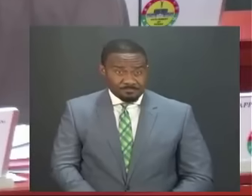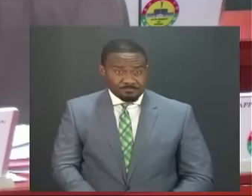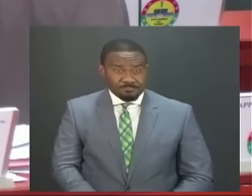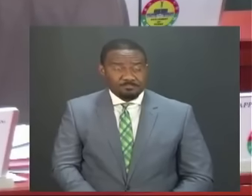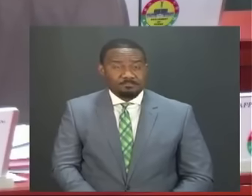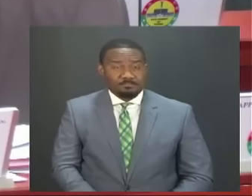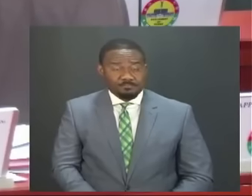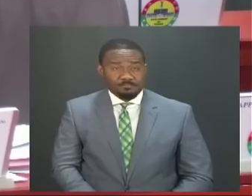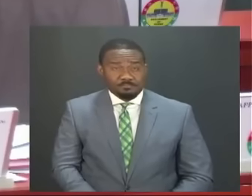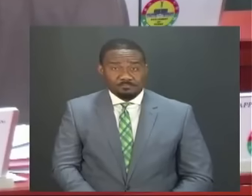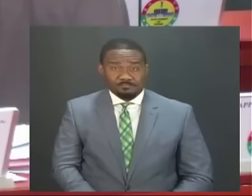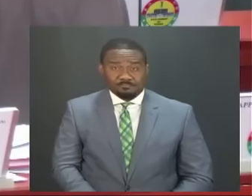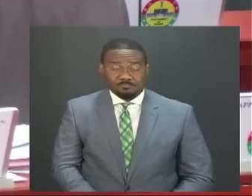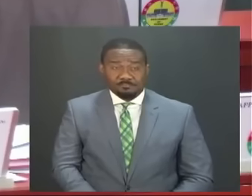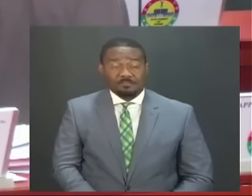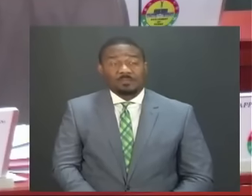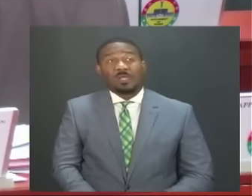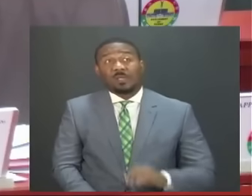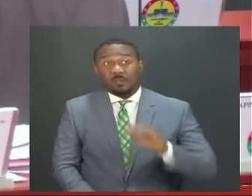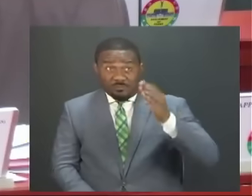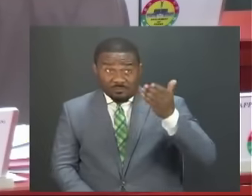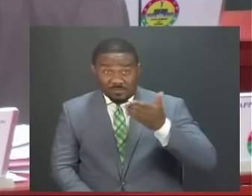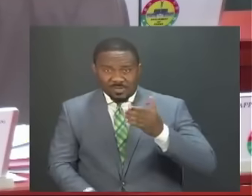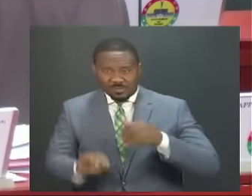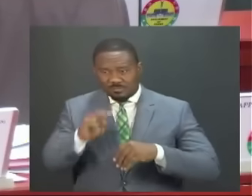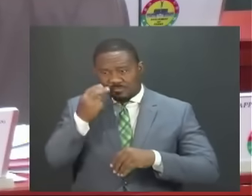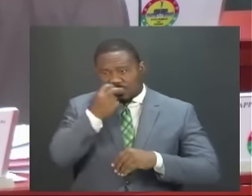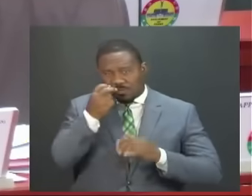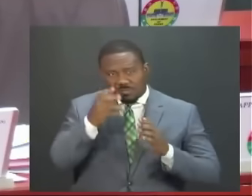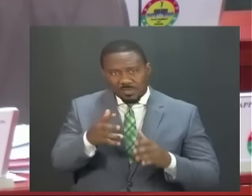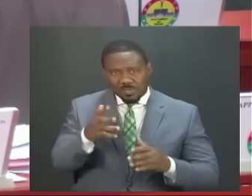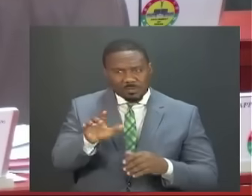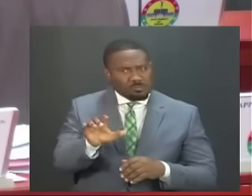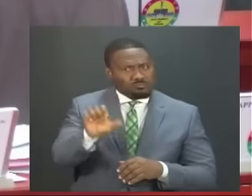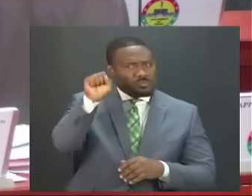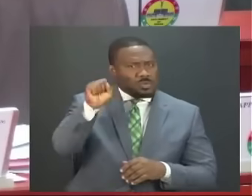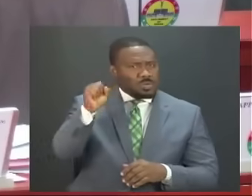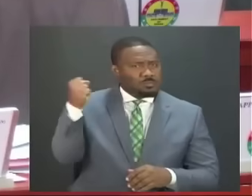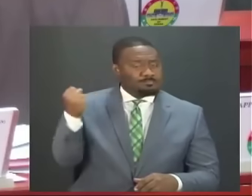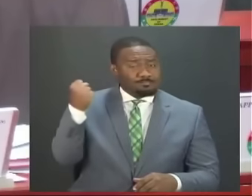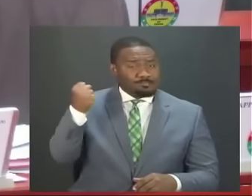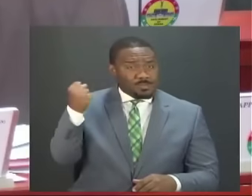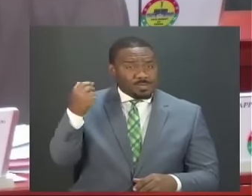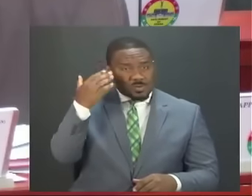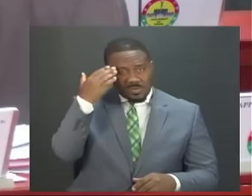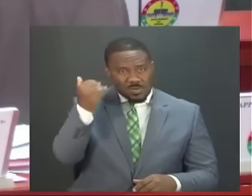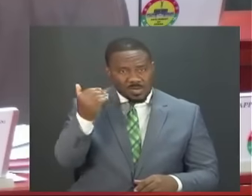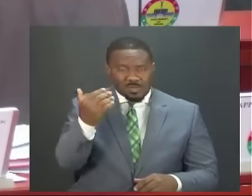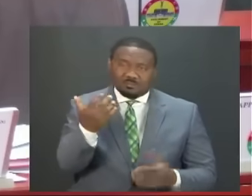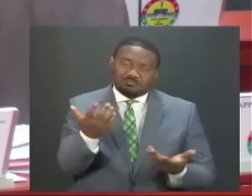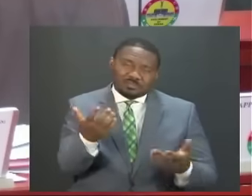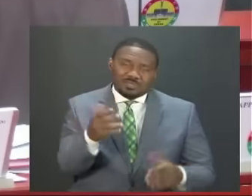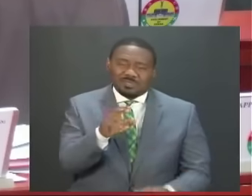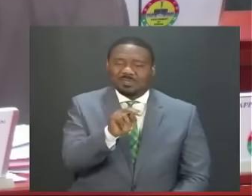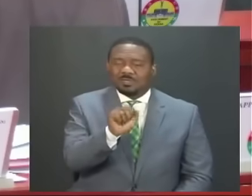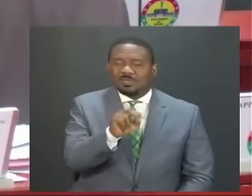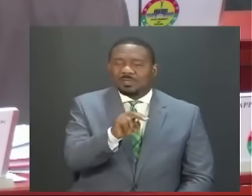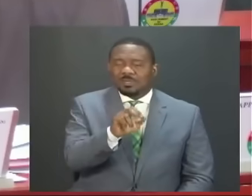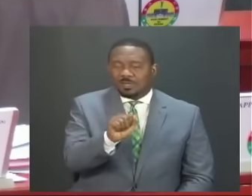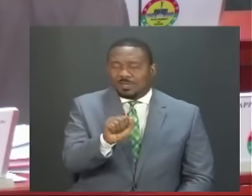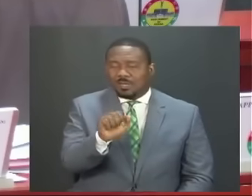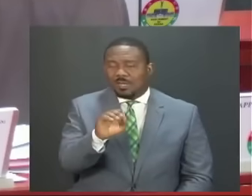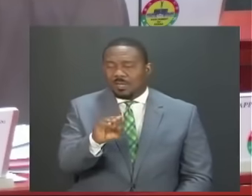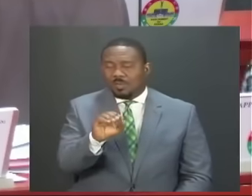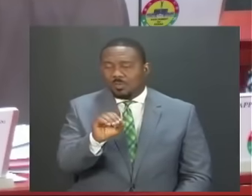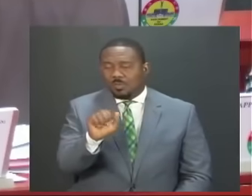Speaker to hold that because there was a Nana Boakye case at the Supreme Court. By the